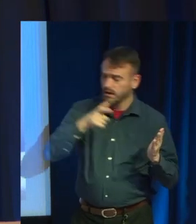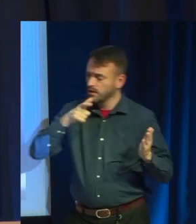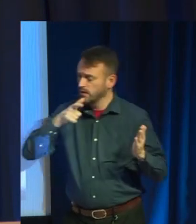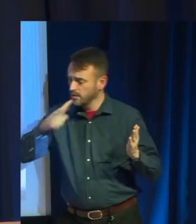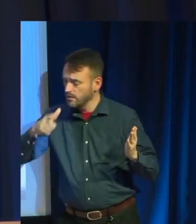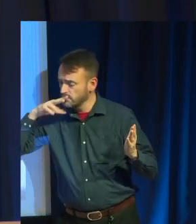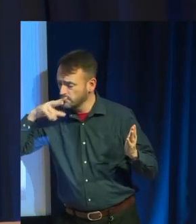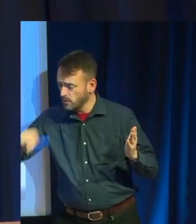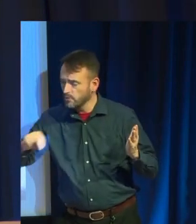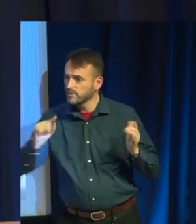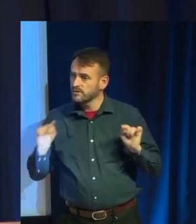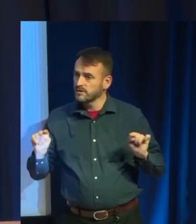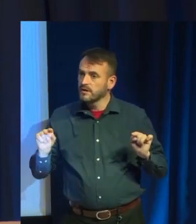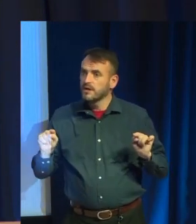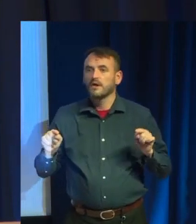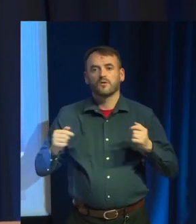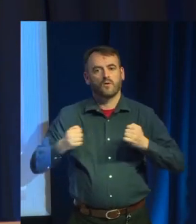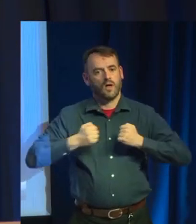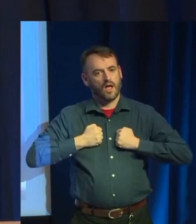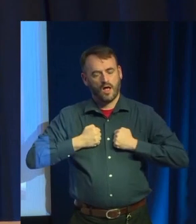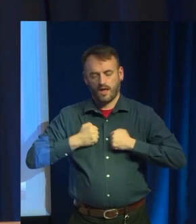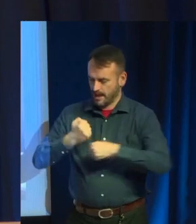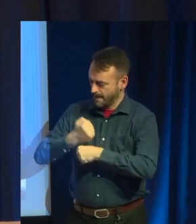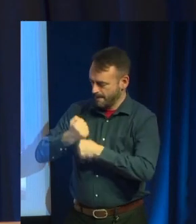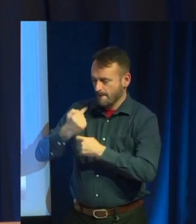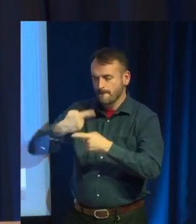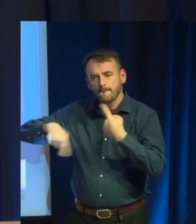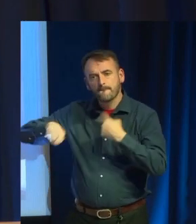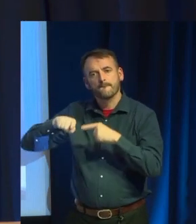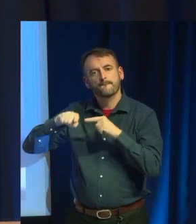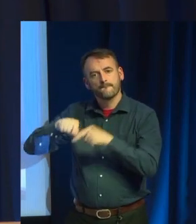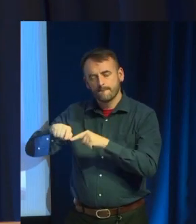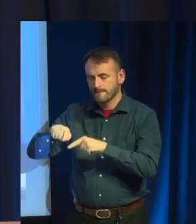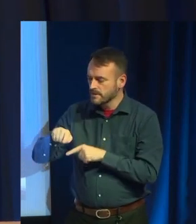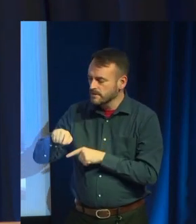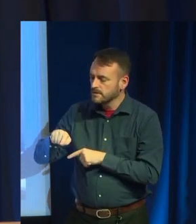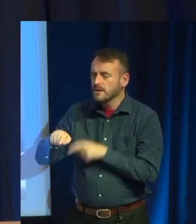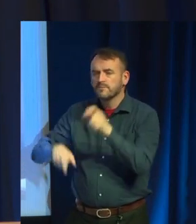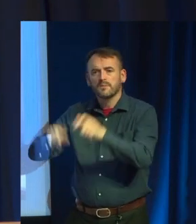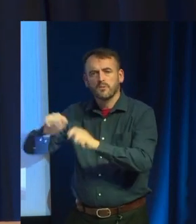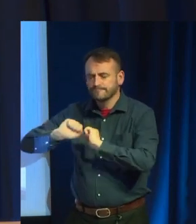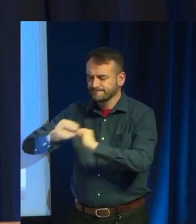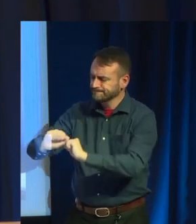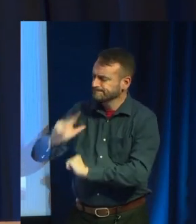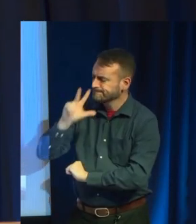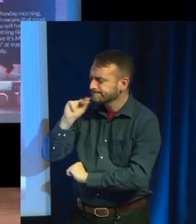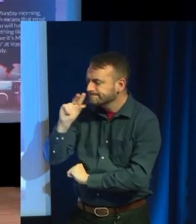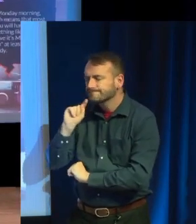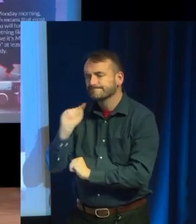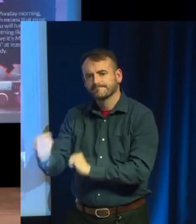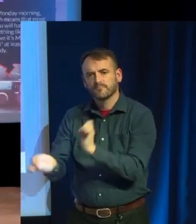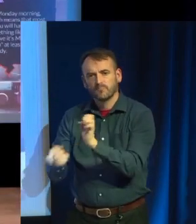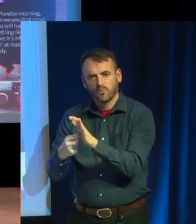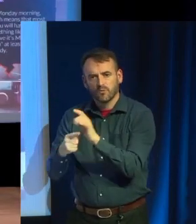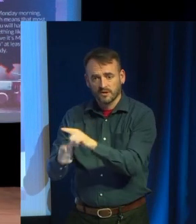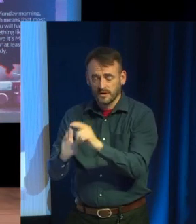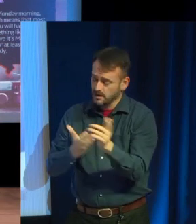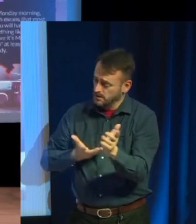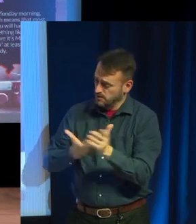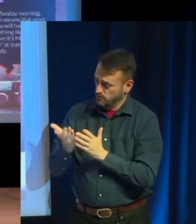audio-only game, so focusing on how people speak is important, especially since this was radio.